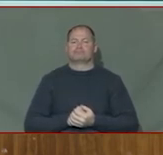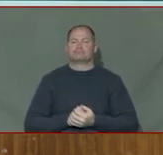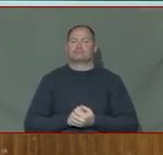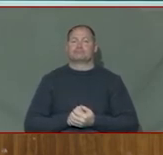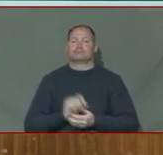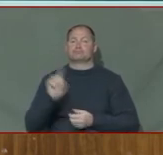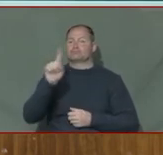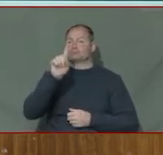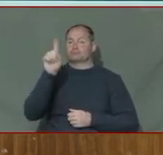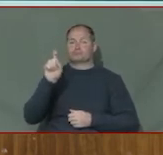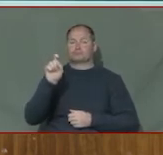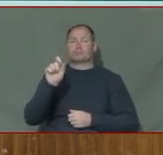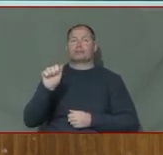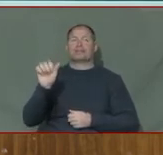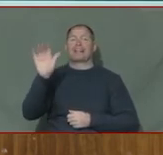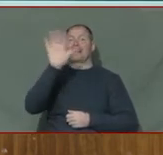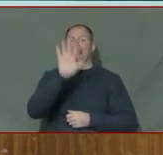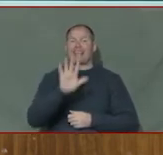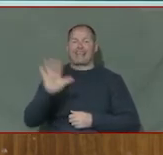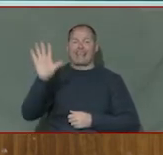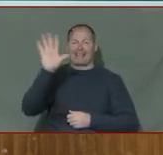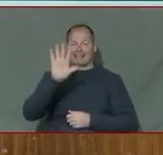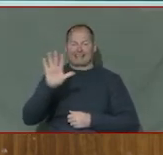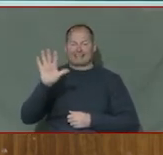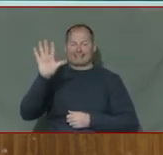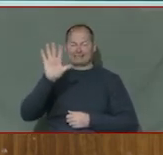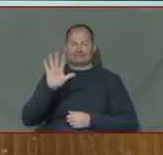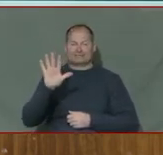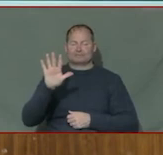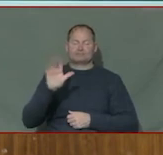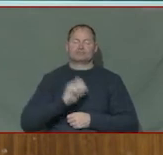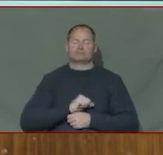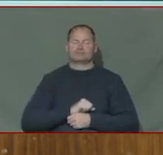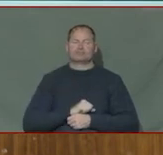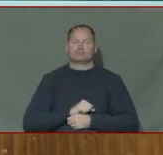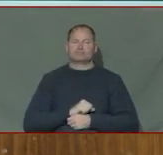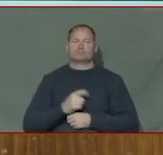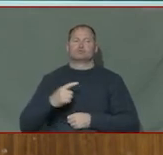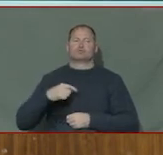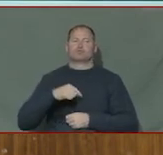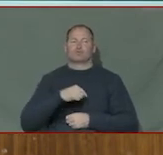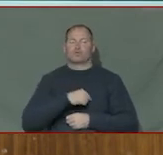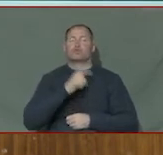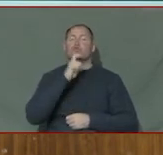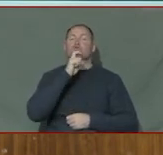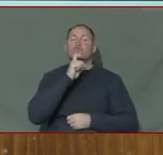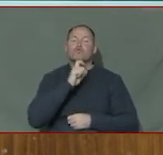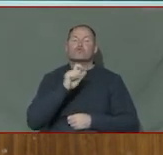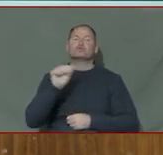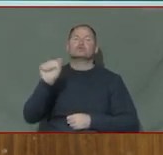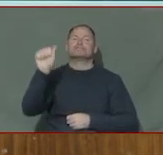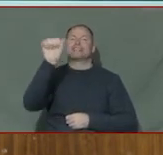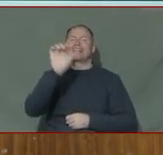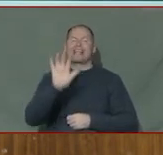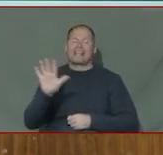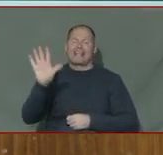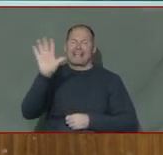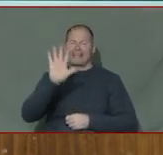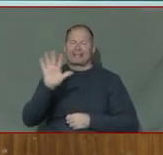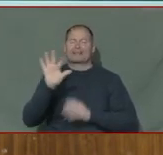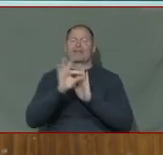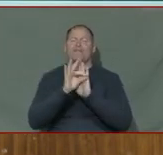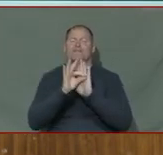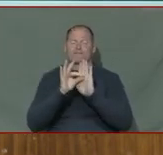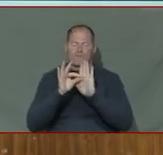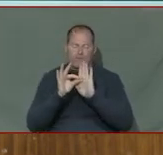you the area of the stage, correct? So we need to use the area formula. We need to find a formula